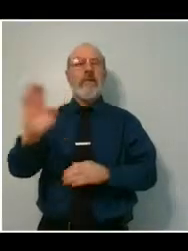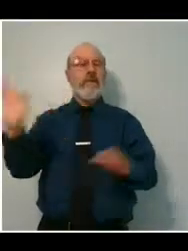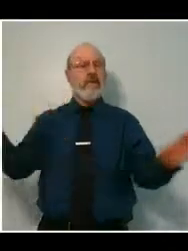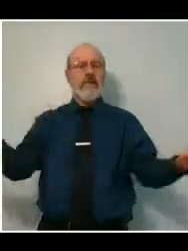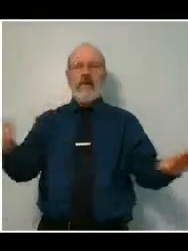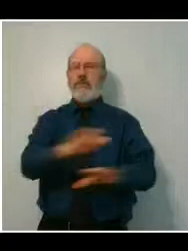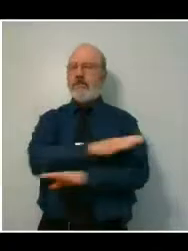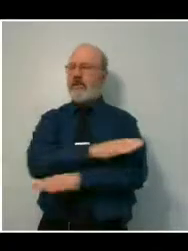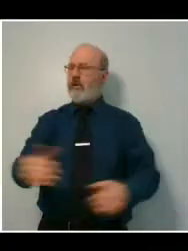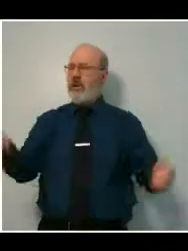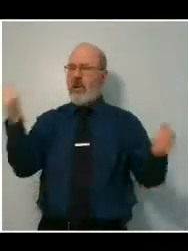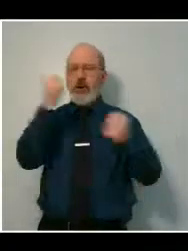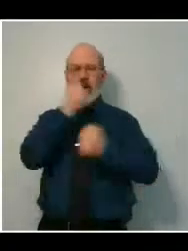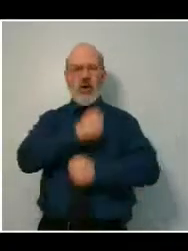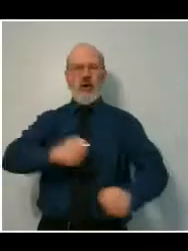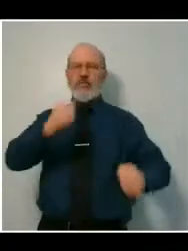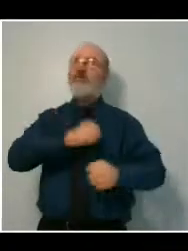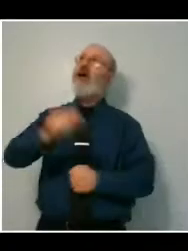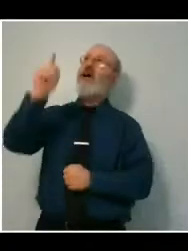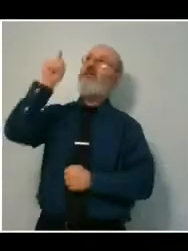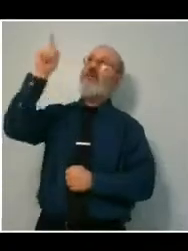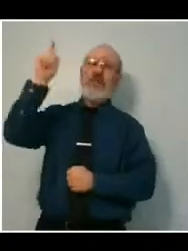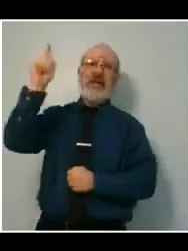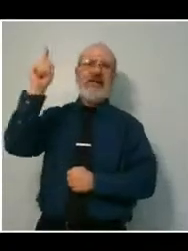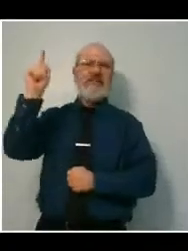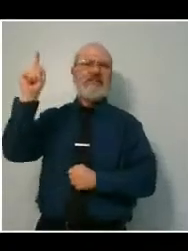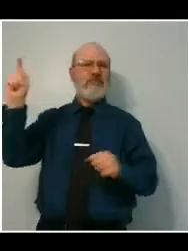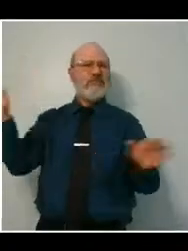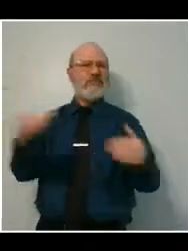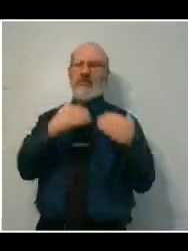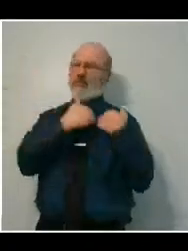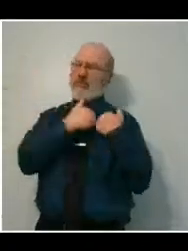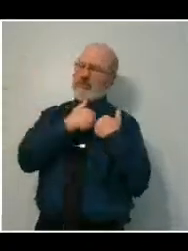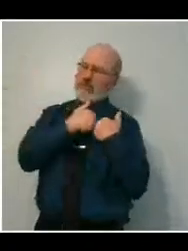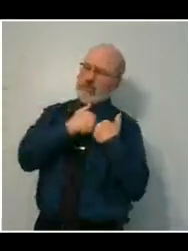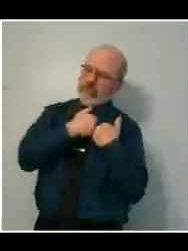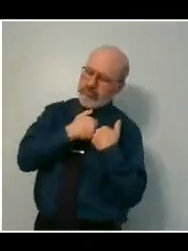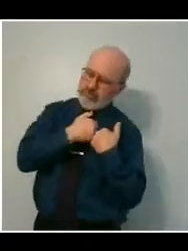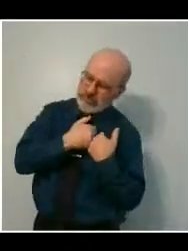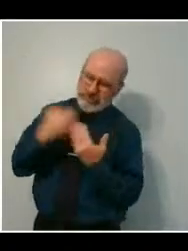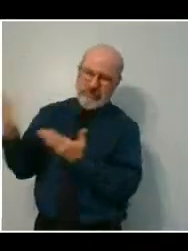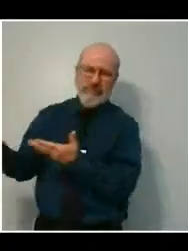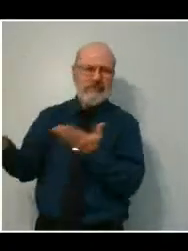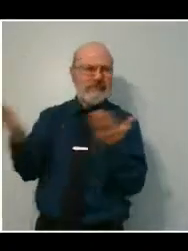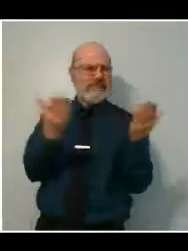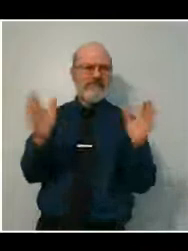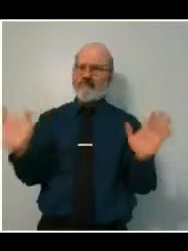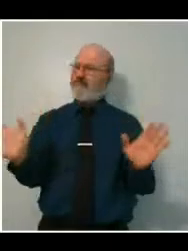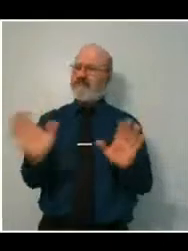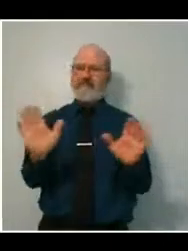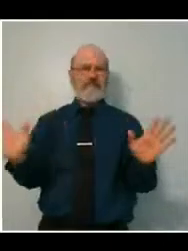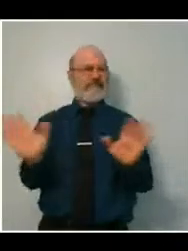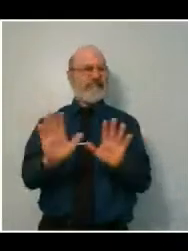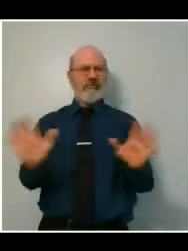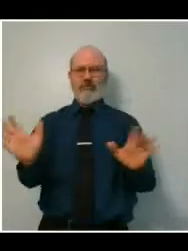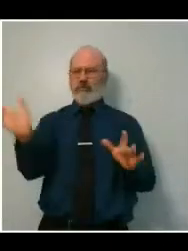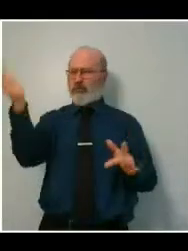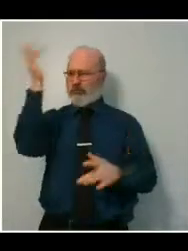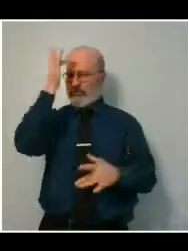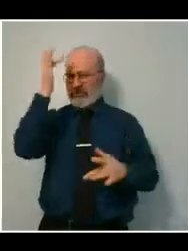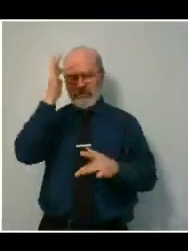There'll be no sorrow there, no more burdens to bear, no